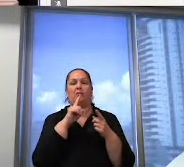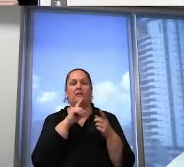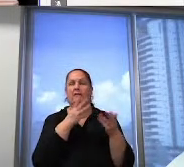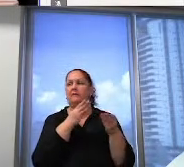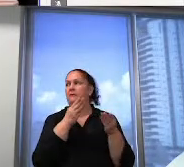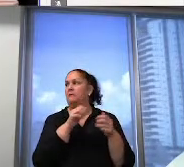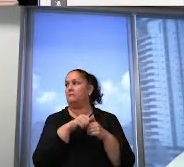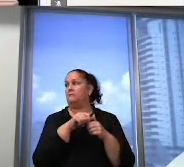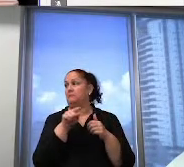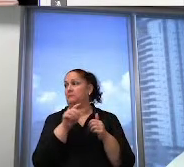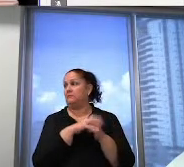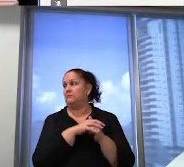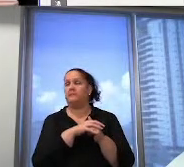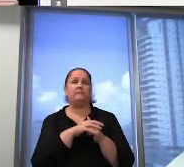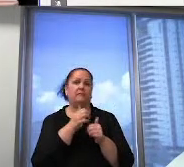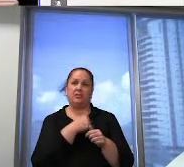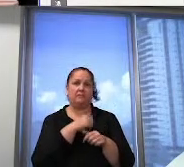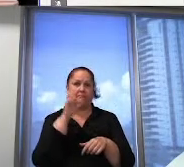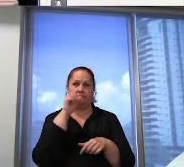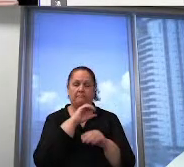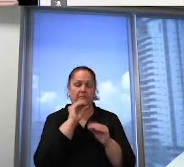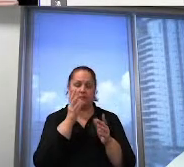the intervener bondholders.